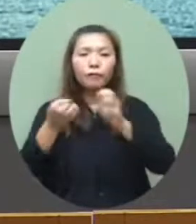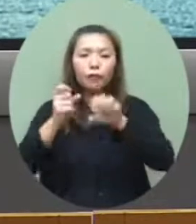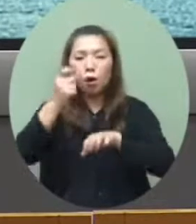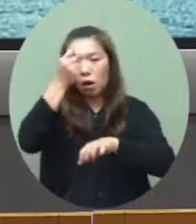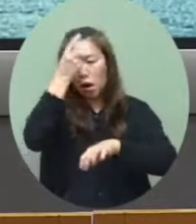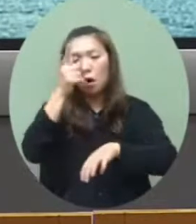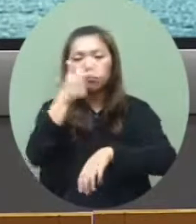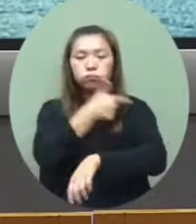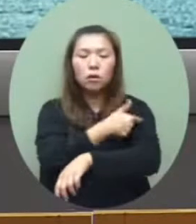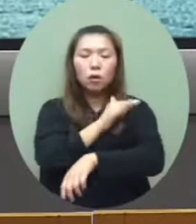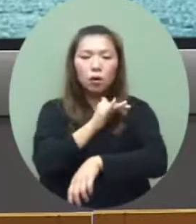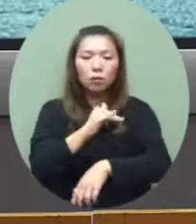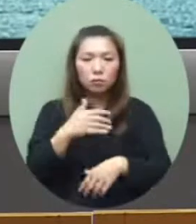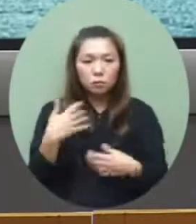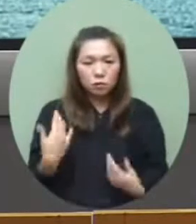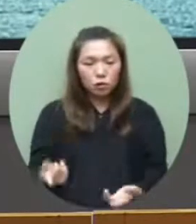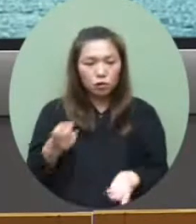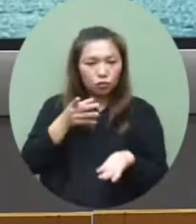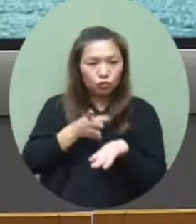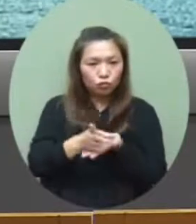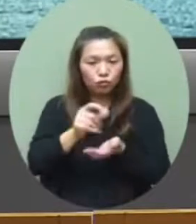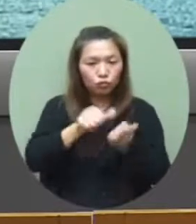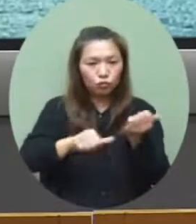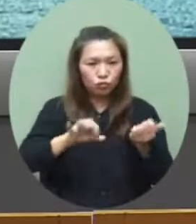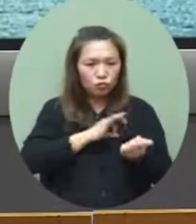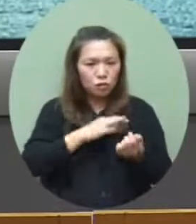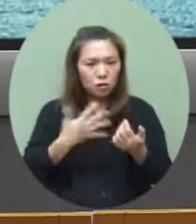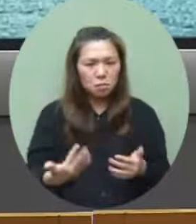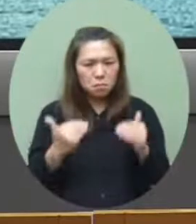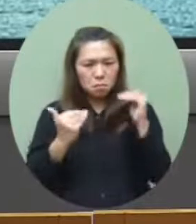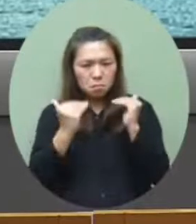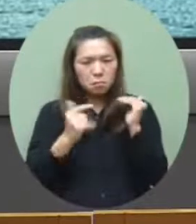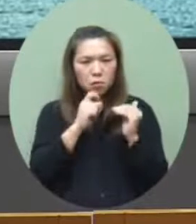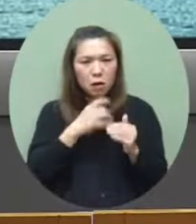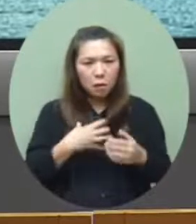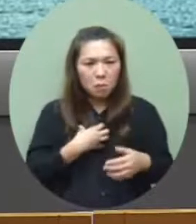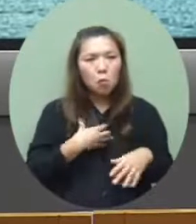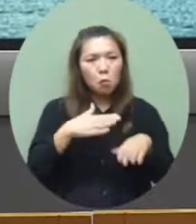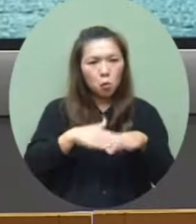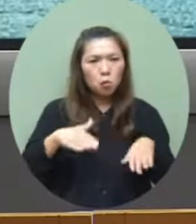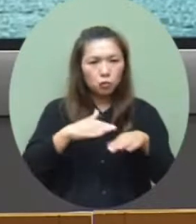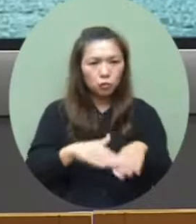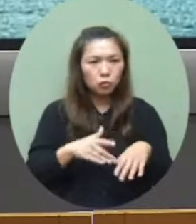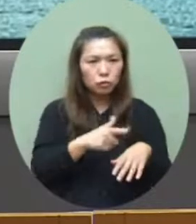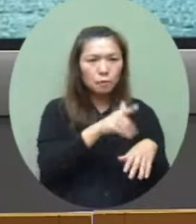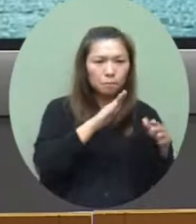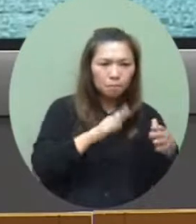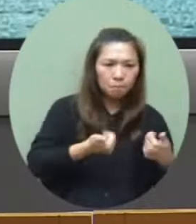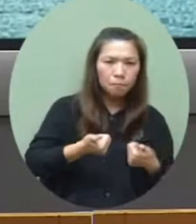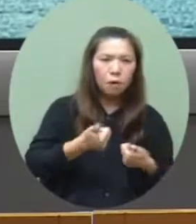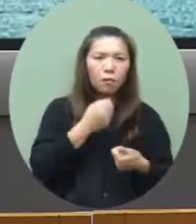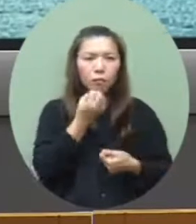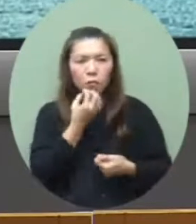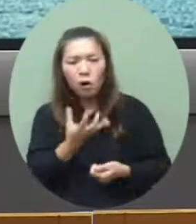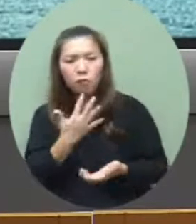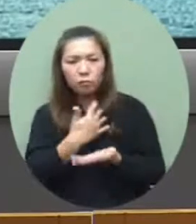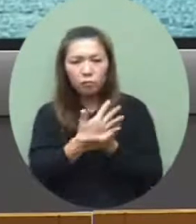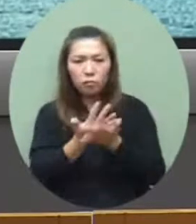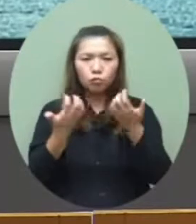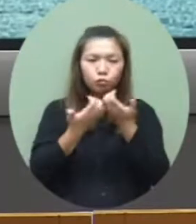the Sinovac is available. Now, the scientific committee's recommendation has balanced the pros and cons. It's